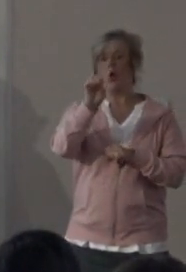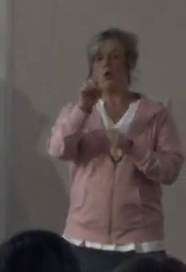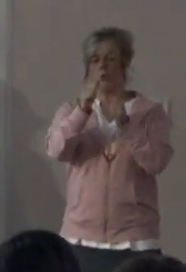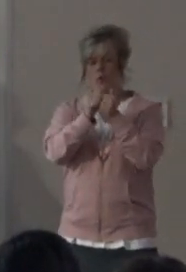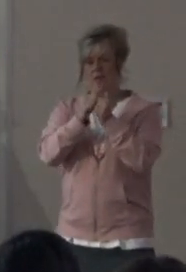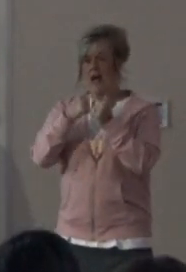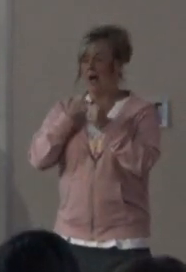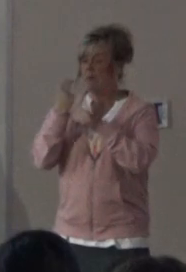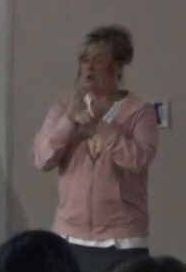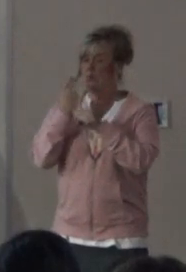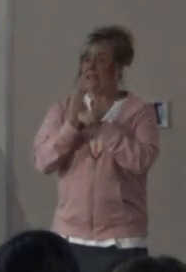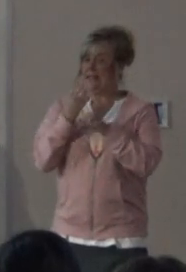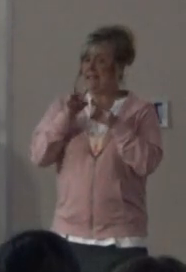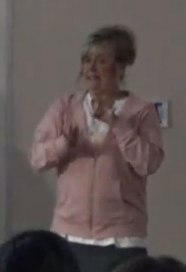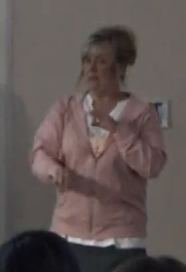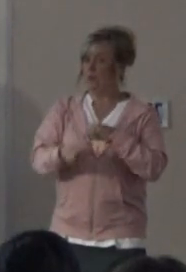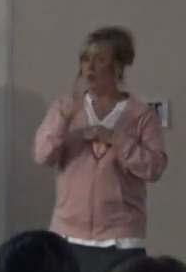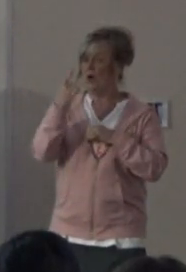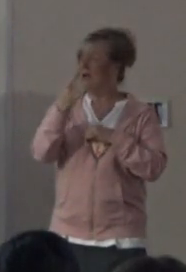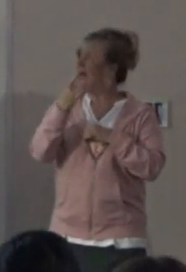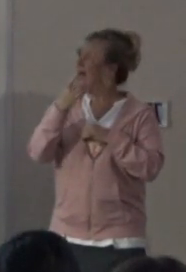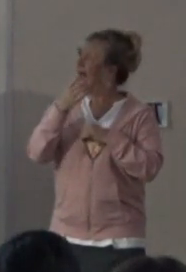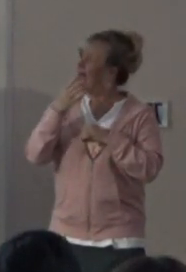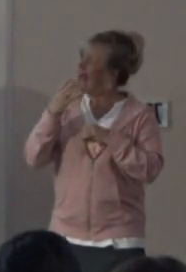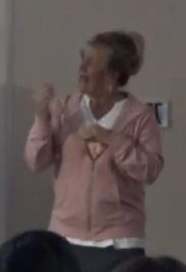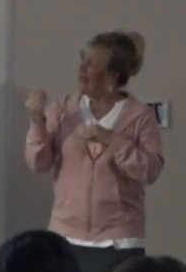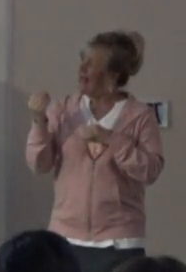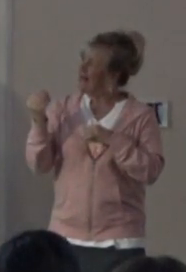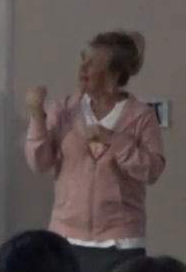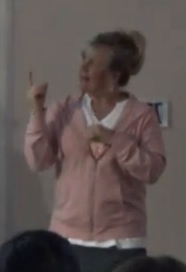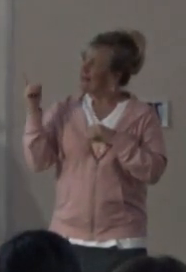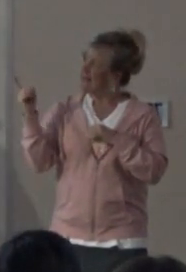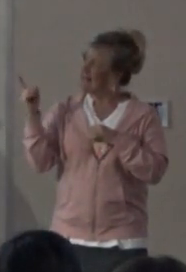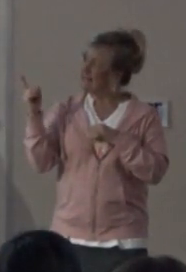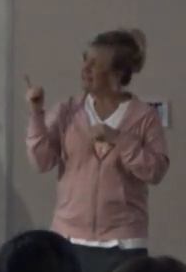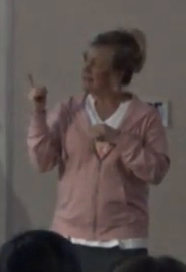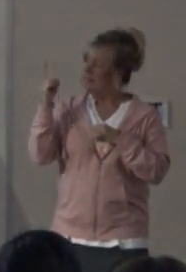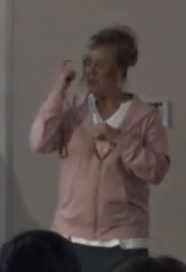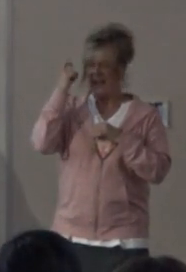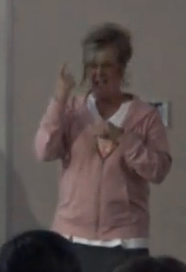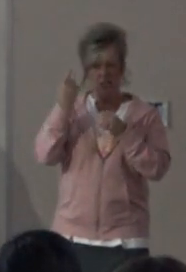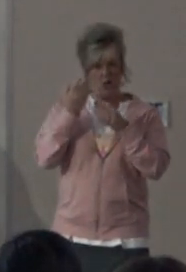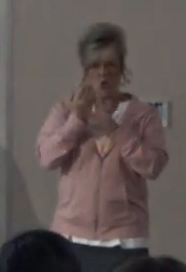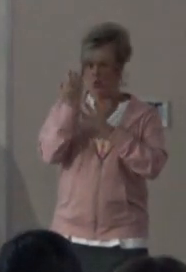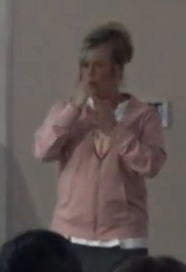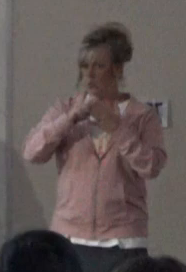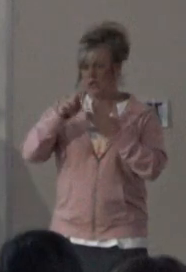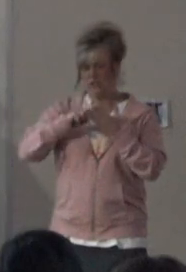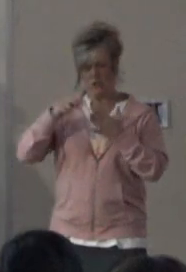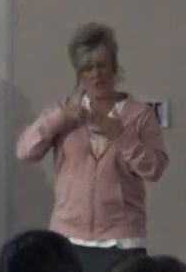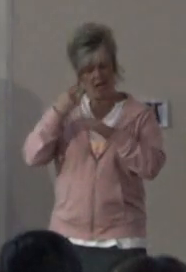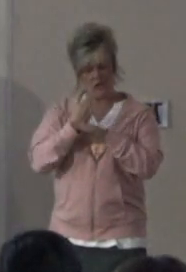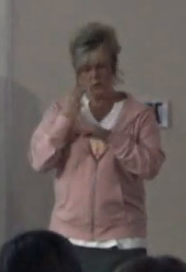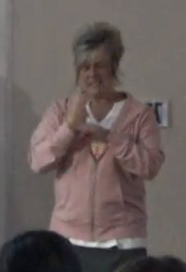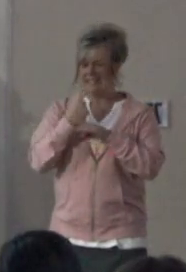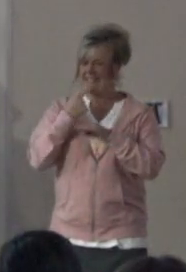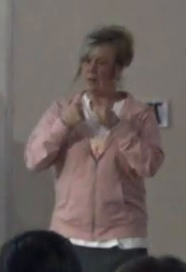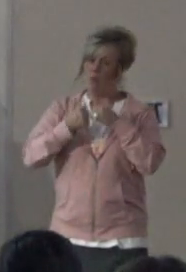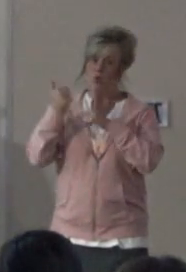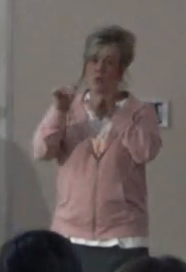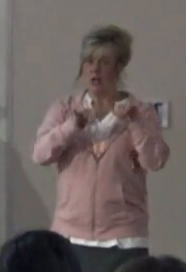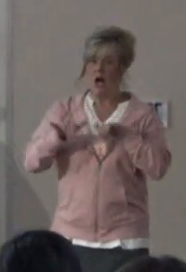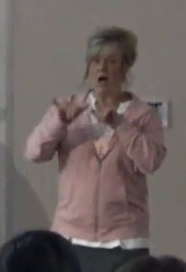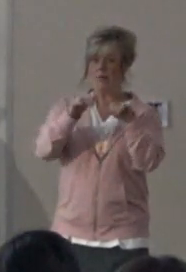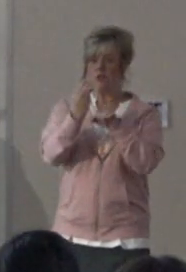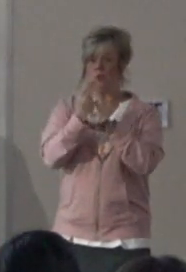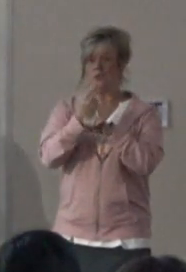so I'm using the most basic Arduino, an Arduino Uno, because just through the research I did said that it was the most commonly used one,